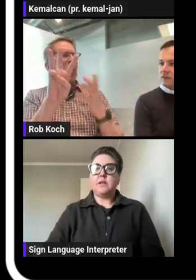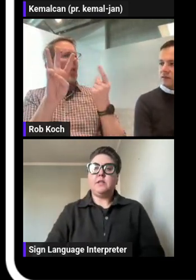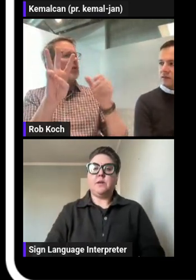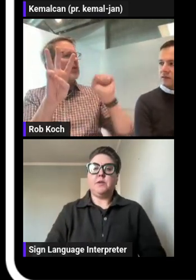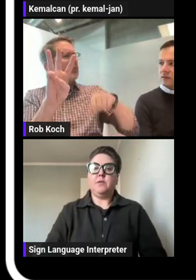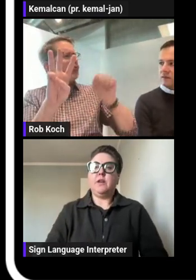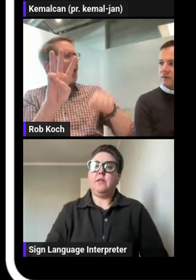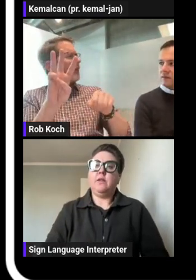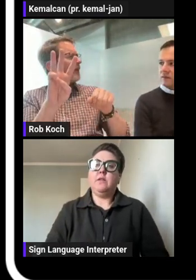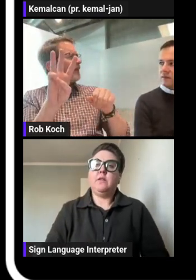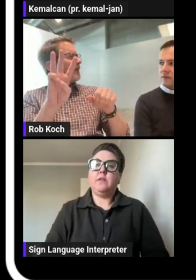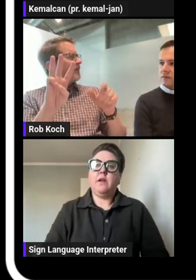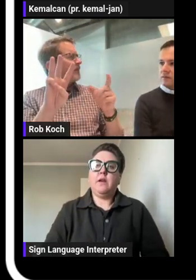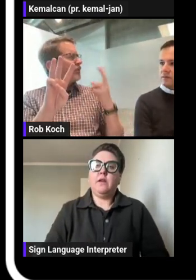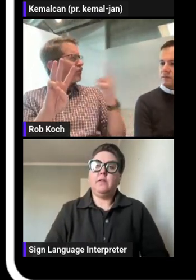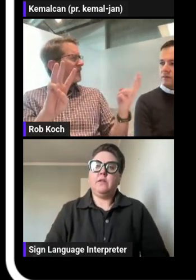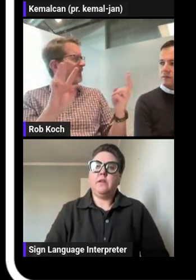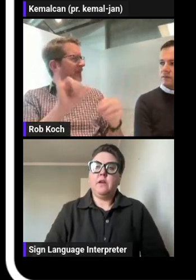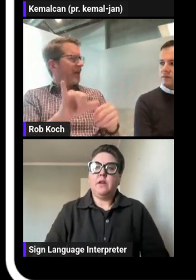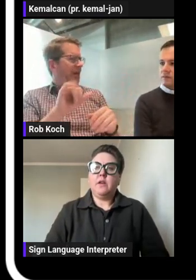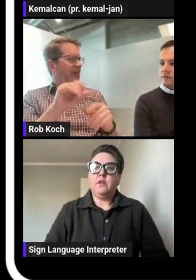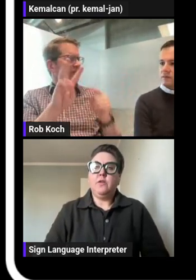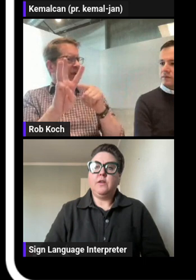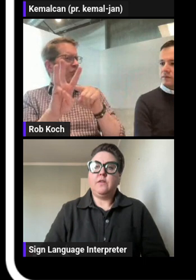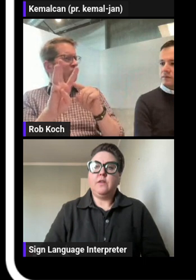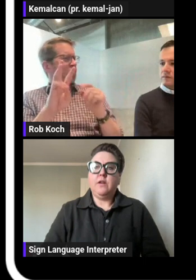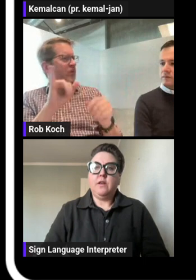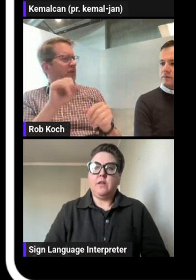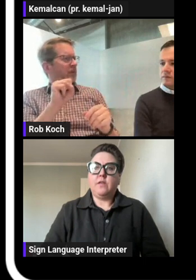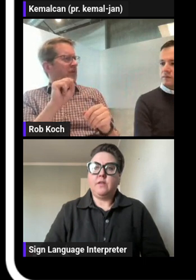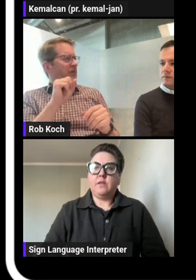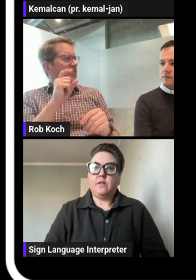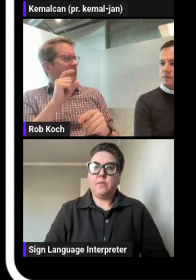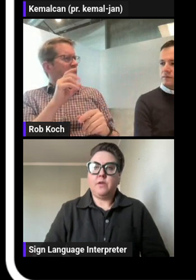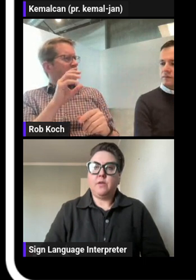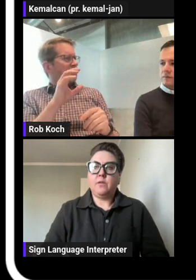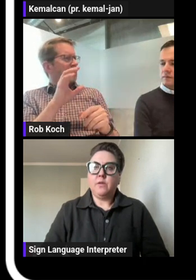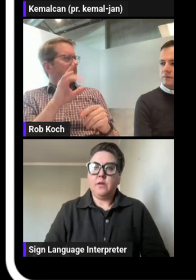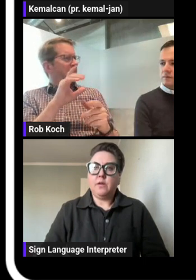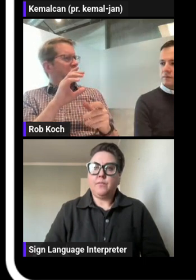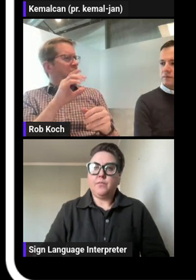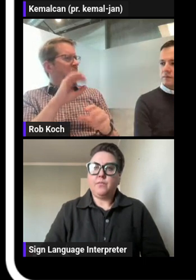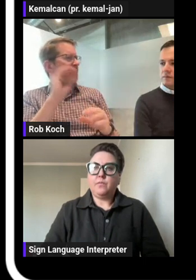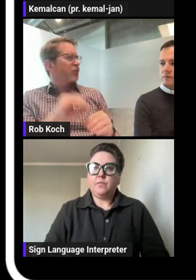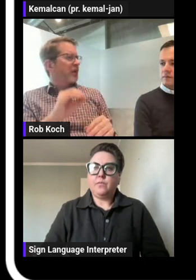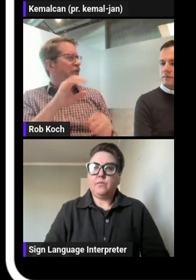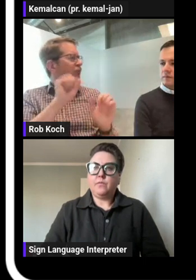So if I sign W like this, and you can see that this is a W,